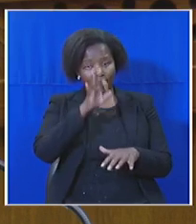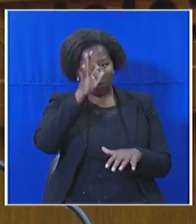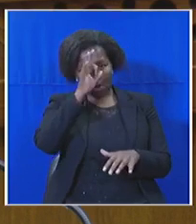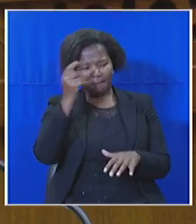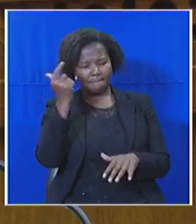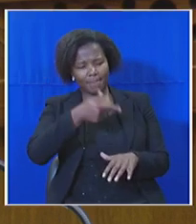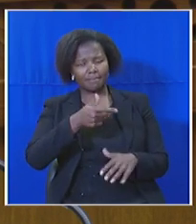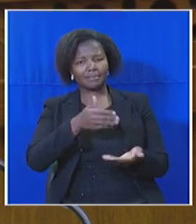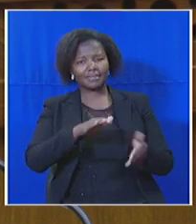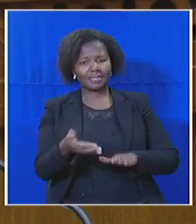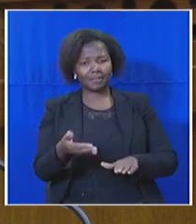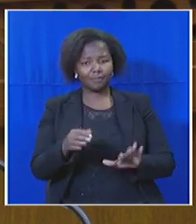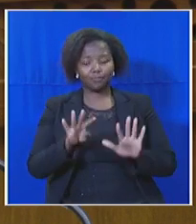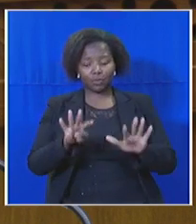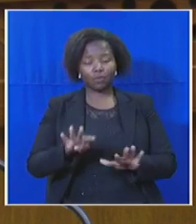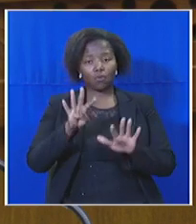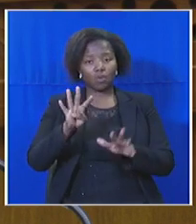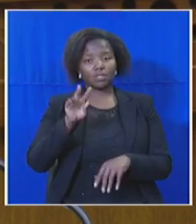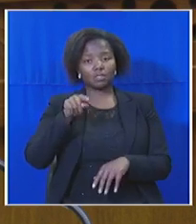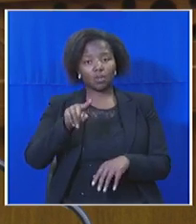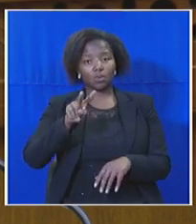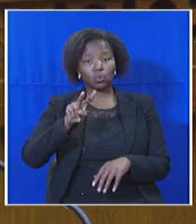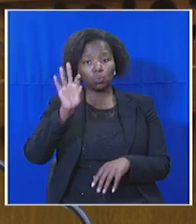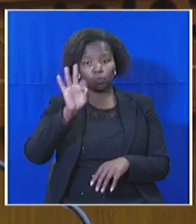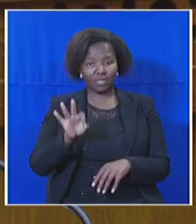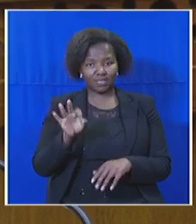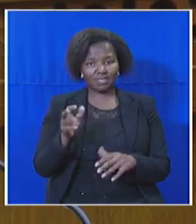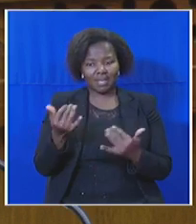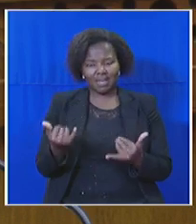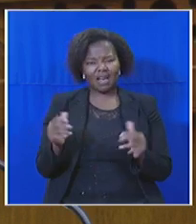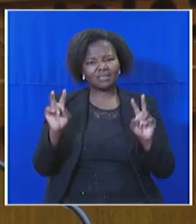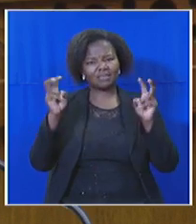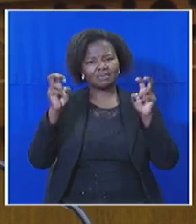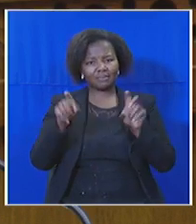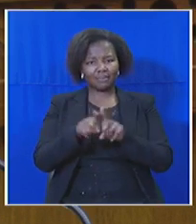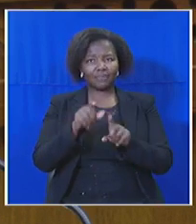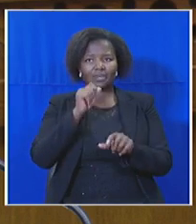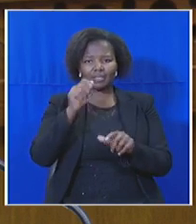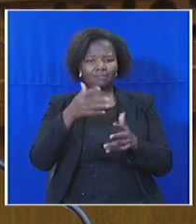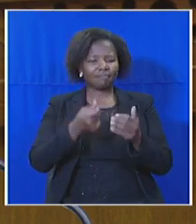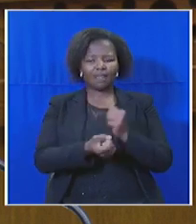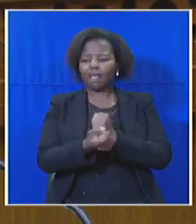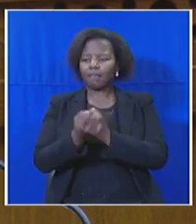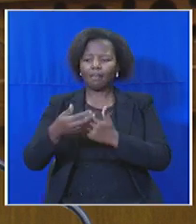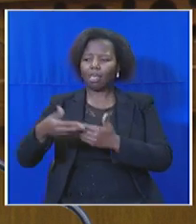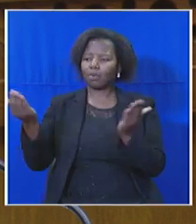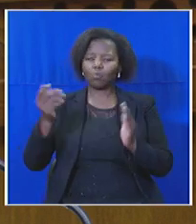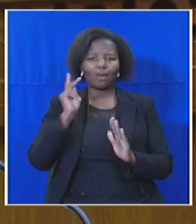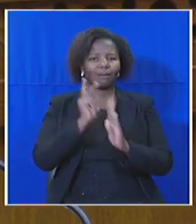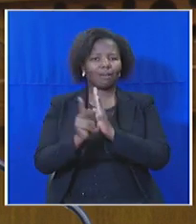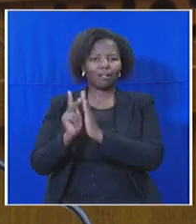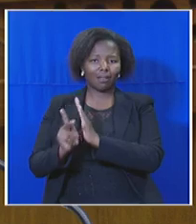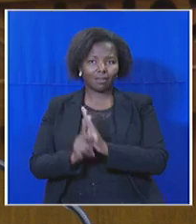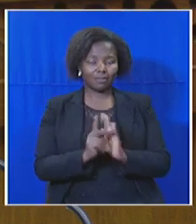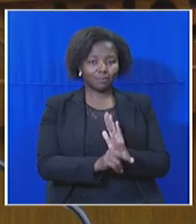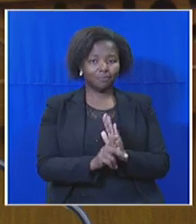And a 14.2% is the number of what is commonly referred to as random killings. The killing of one member